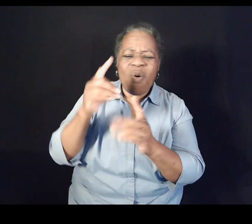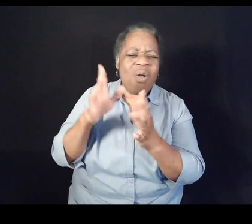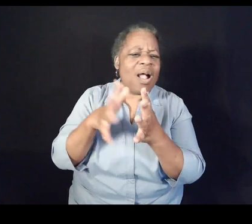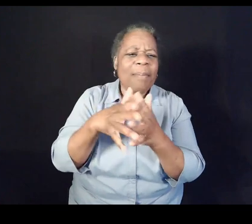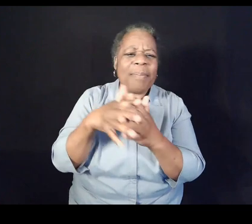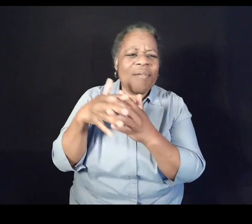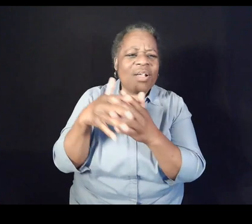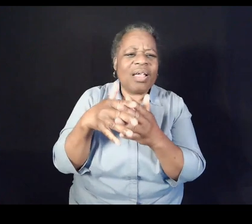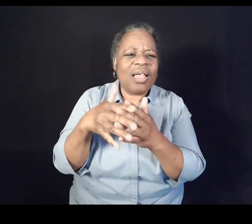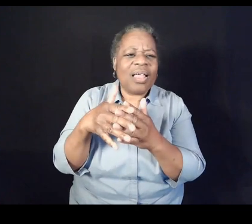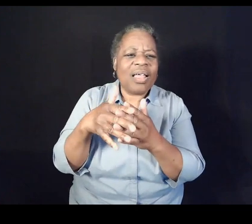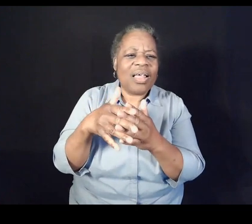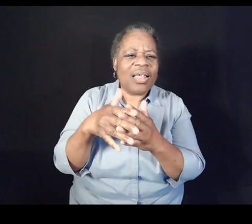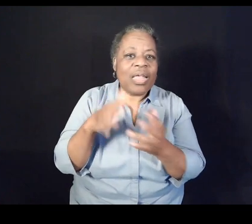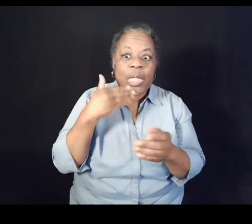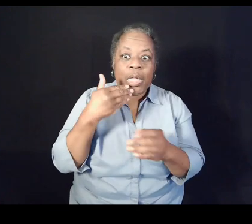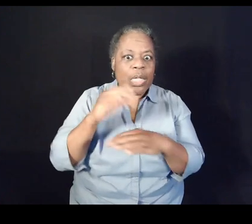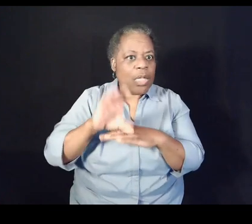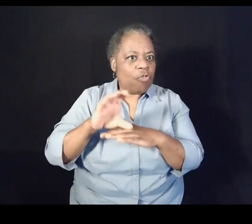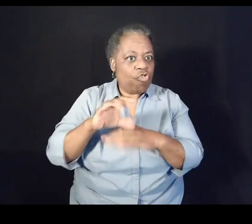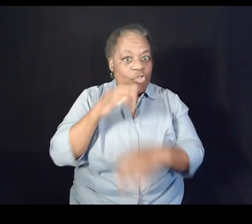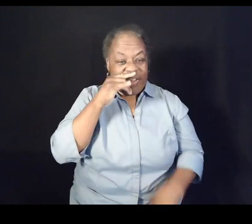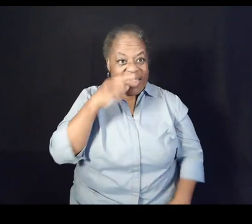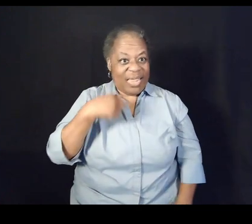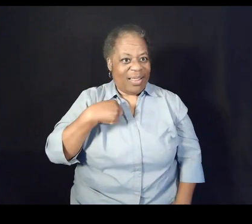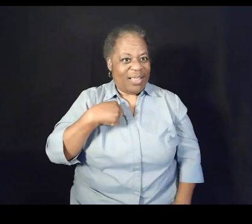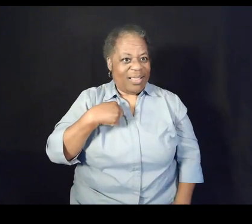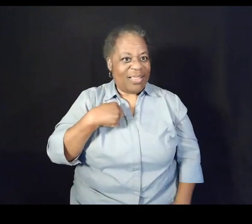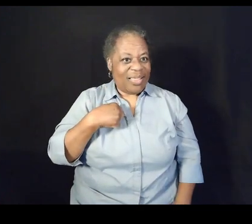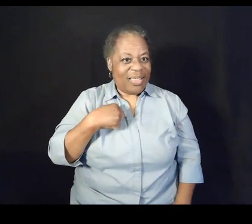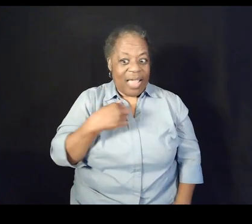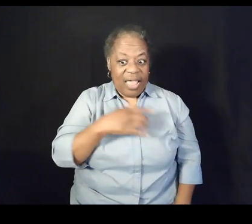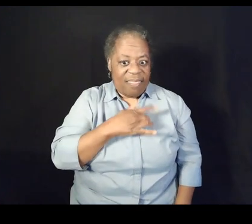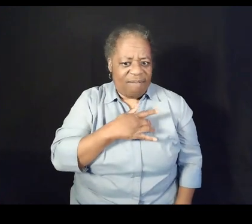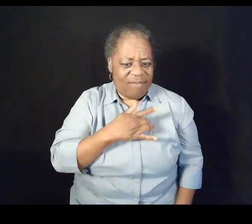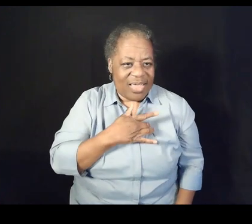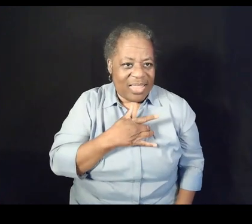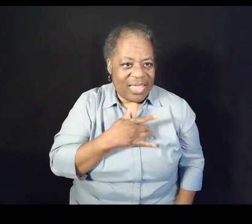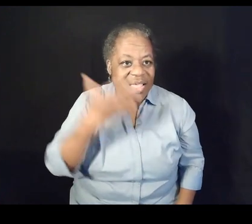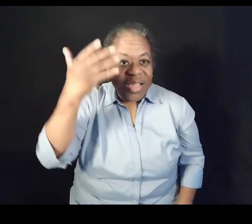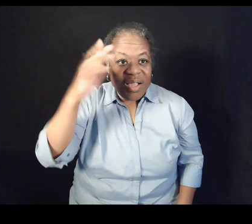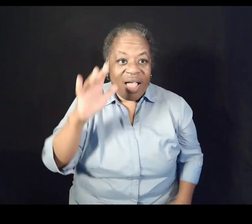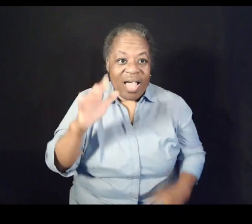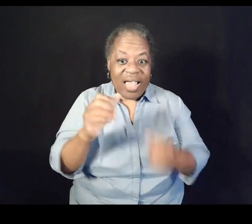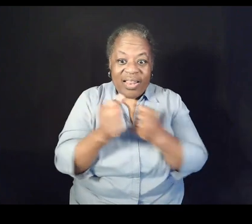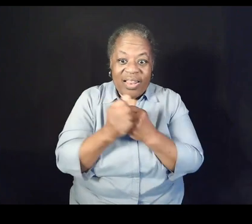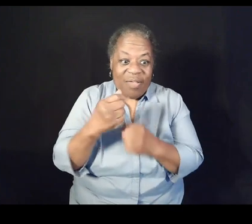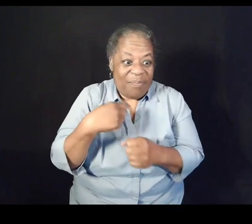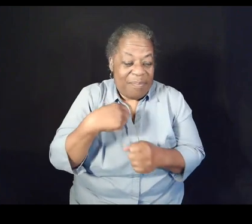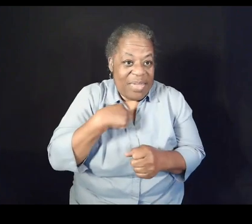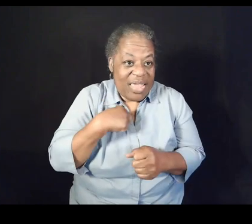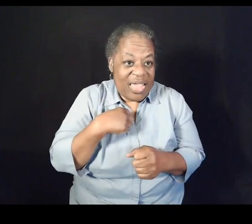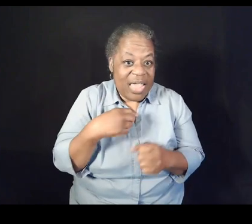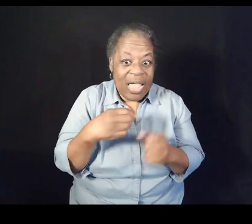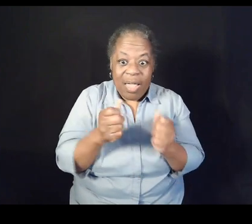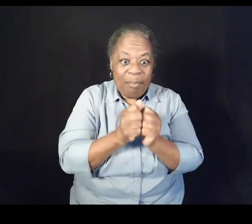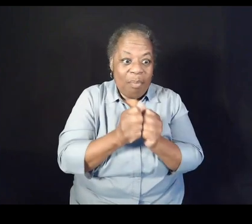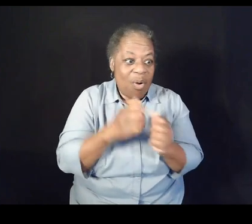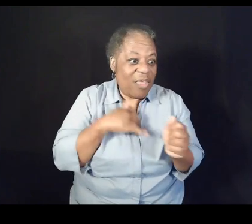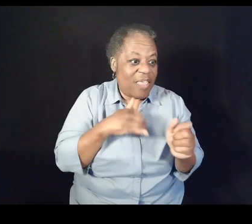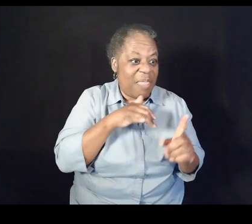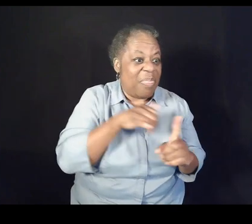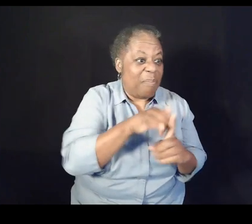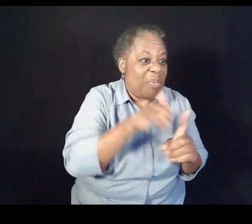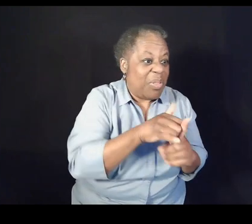And being a good church kid, I couldn't shake the feeling that God loved me more than he loved the bullies and the troublemakers at